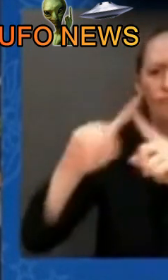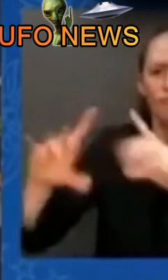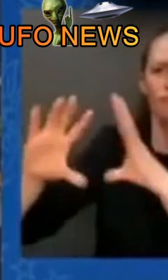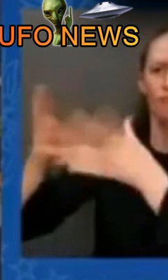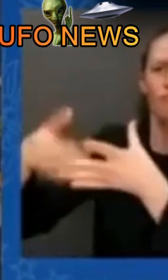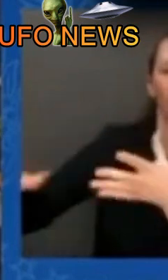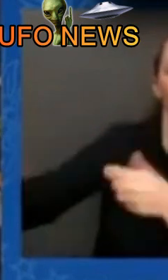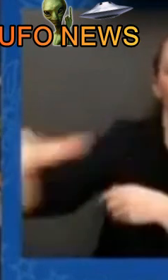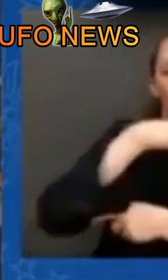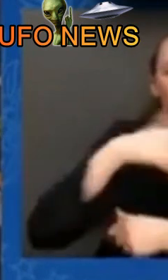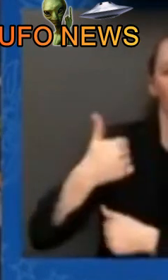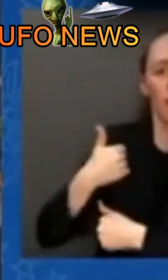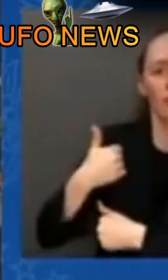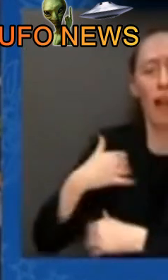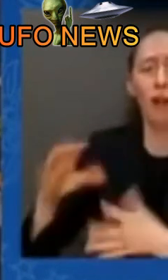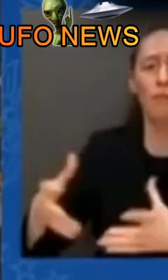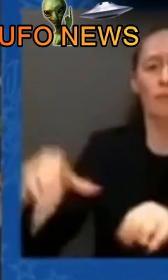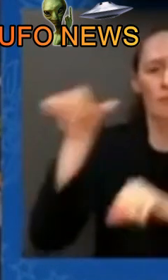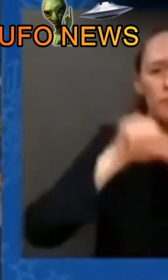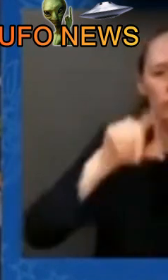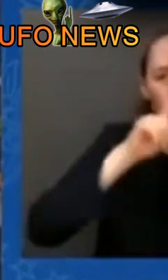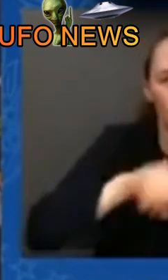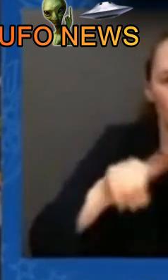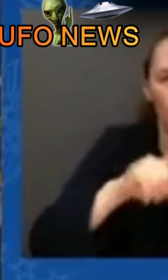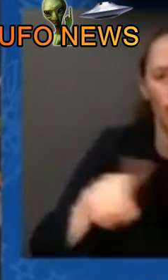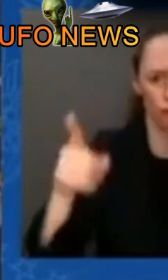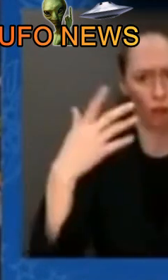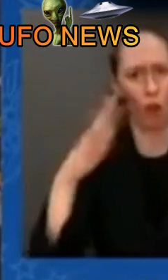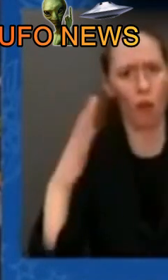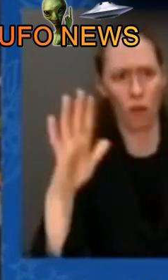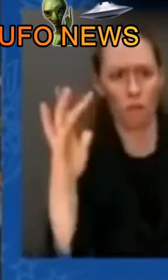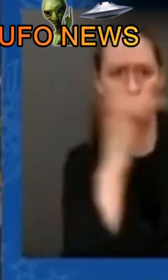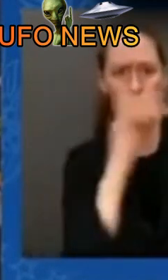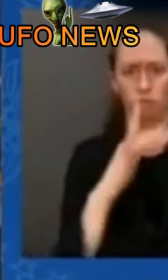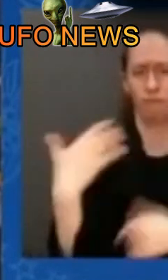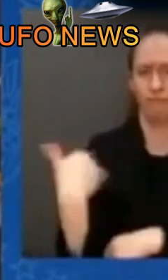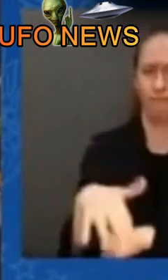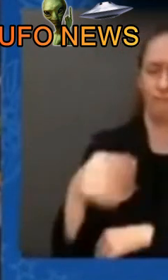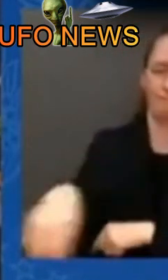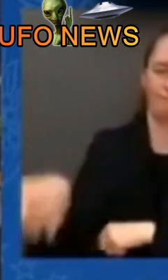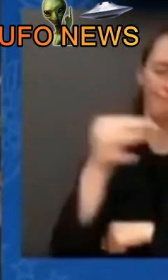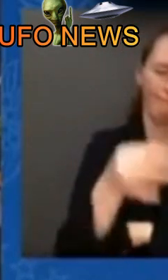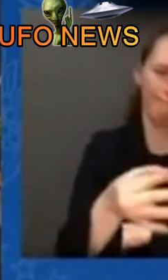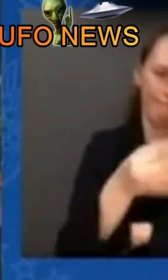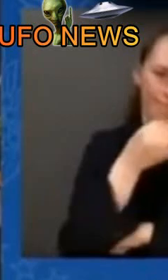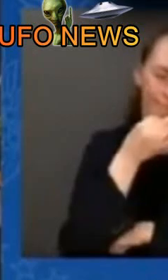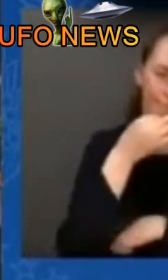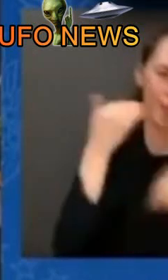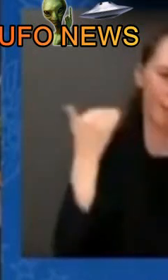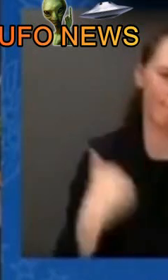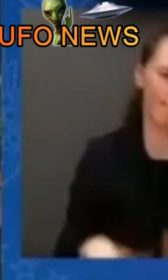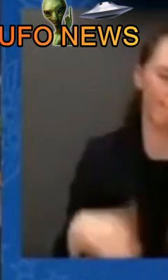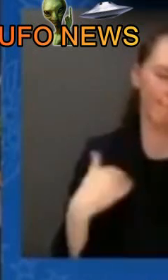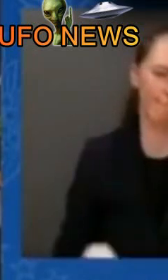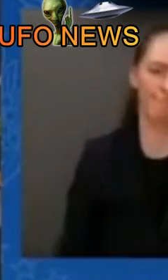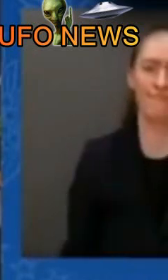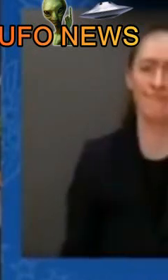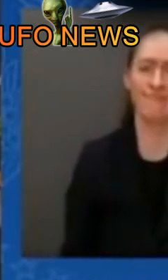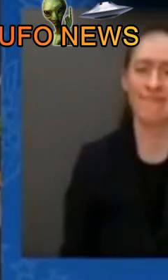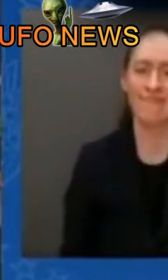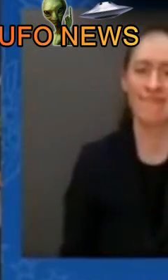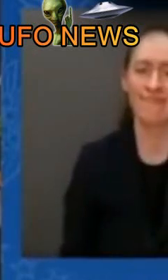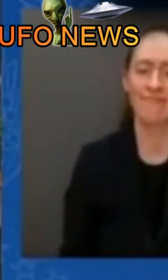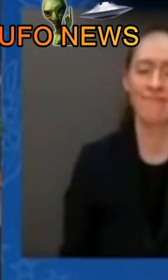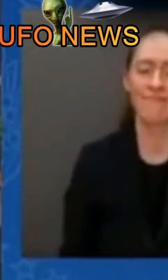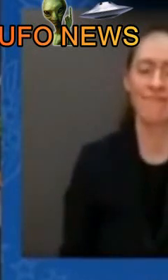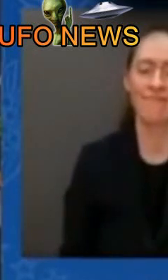world. And I want to thank you all. Now look, the other thing I want to point out is that we are going to keep our allies and